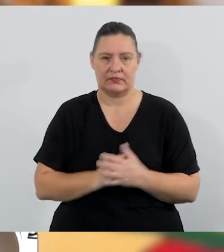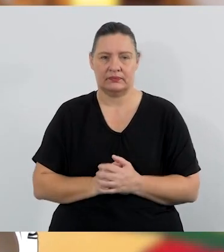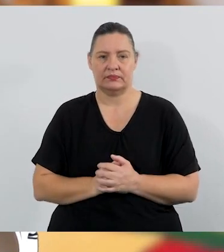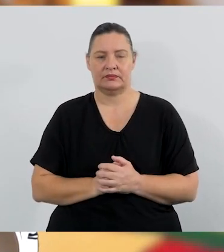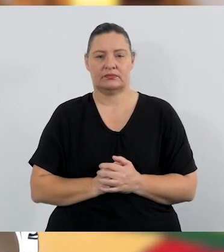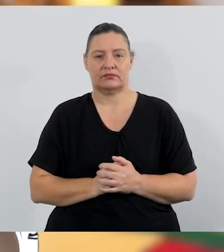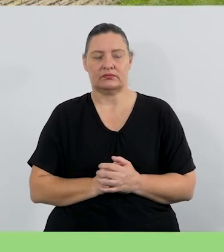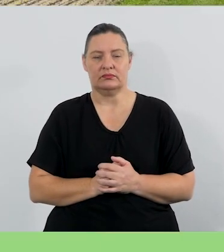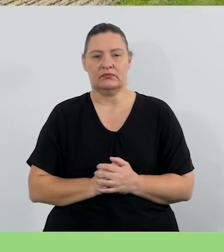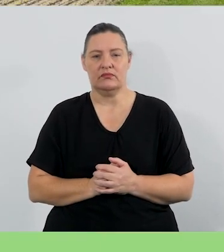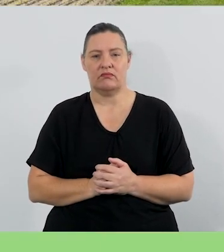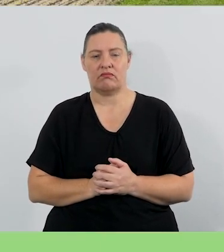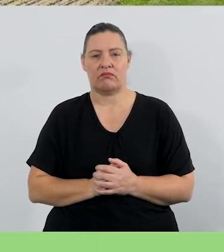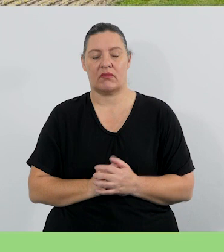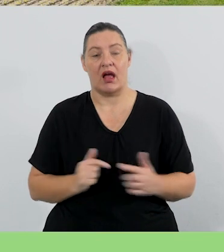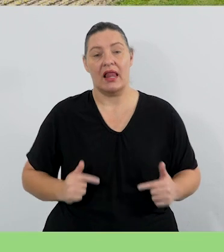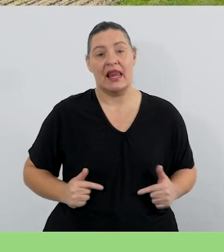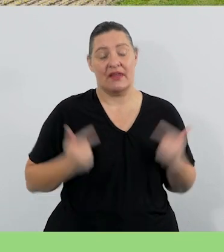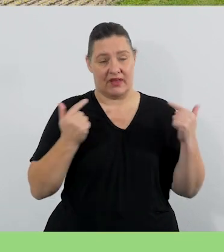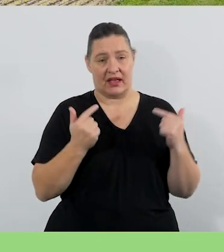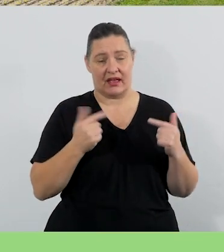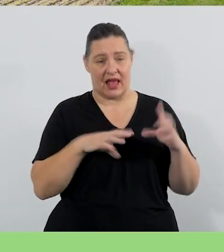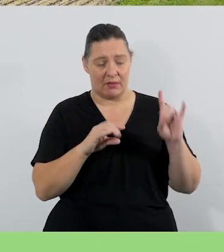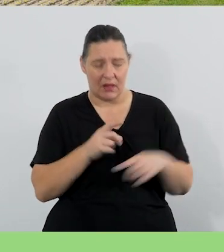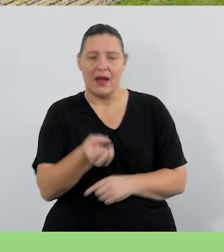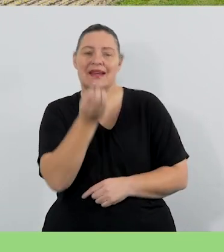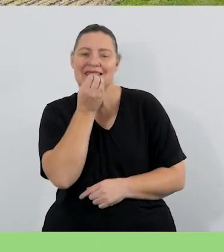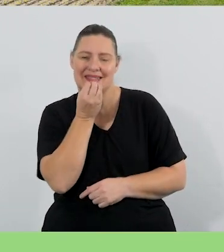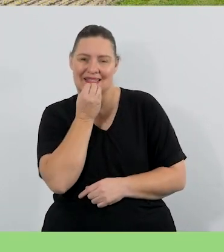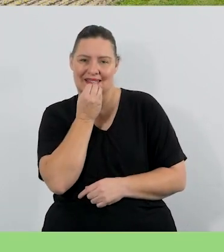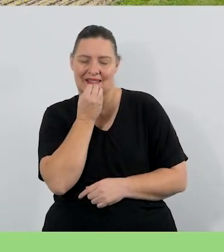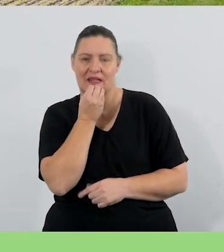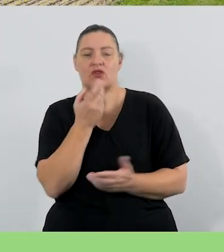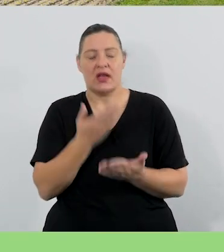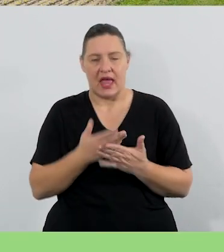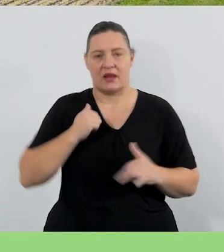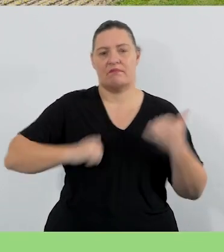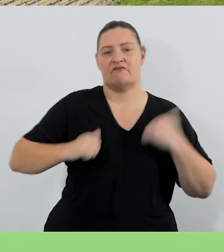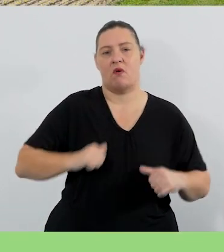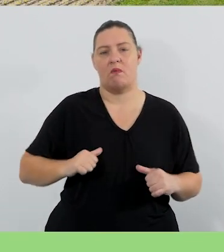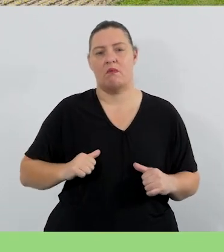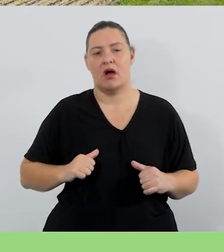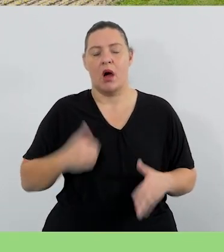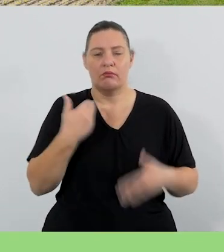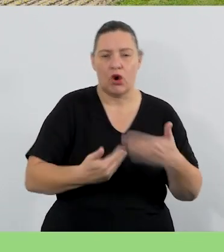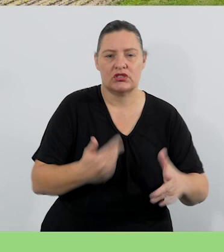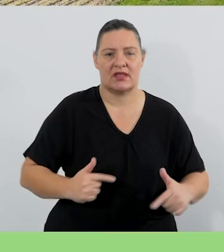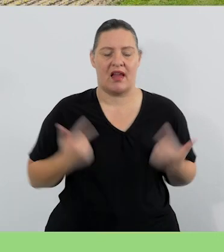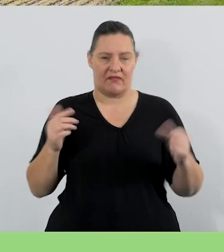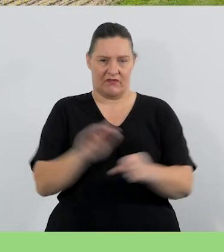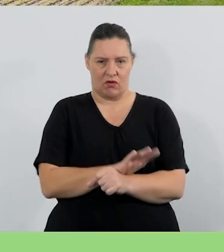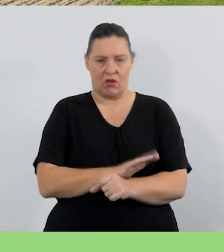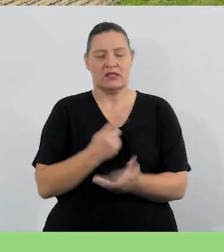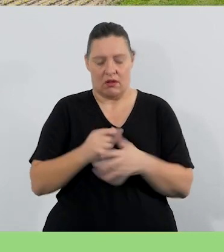relationships. Living organisms need to feed to be able to perform all life processes